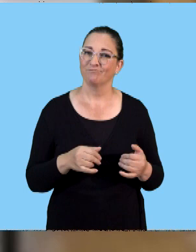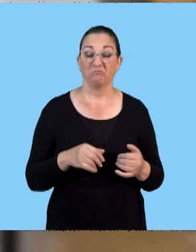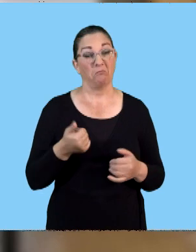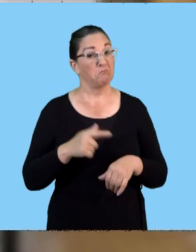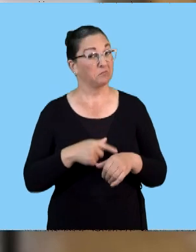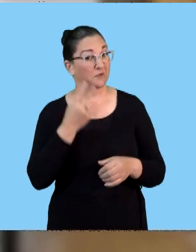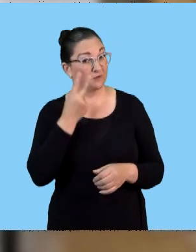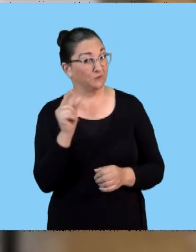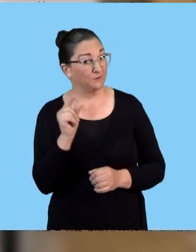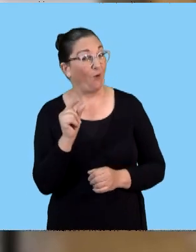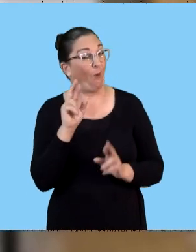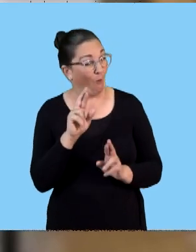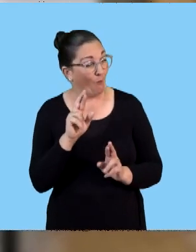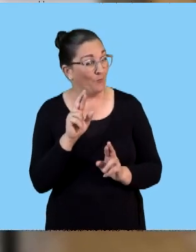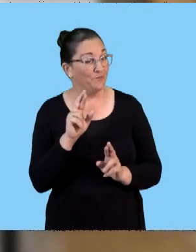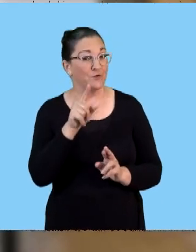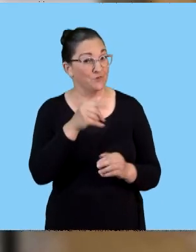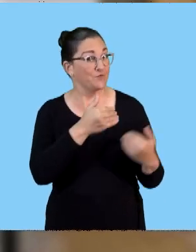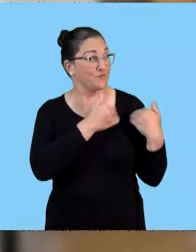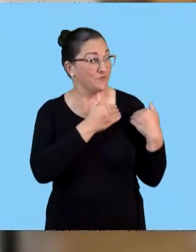joining us today. Hope to see you next time.